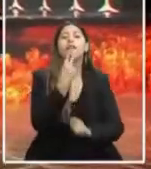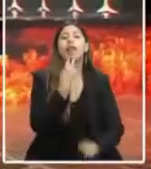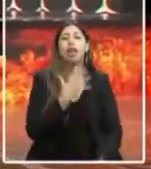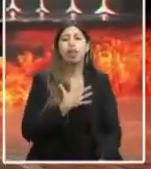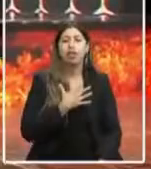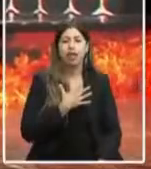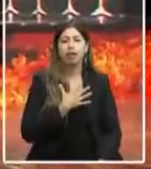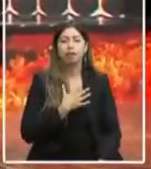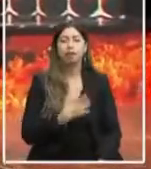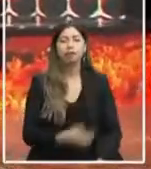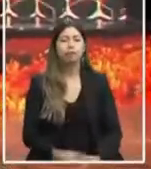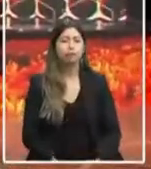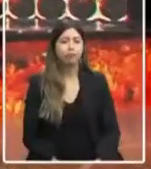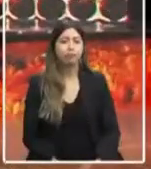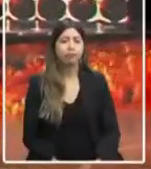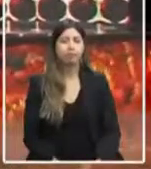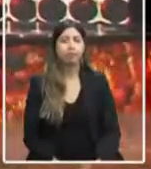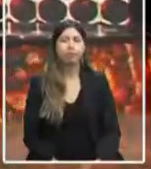Well,